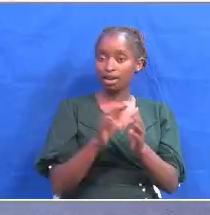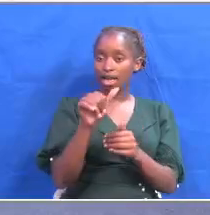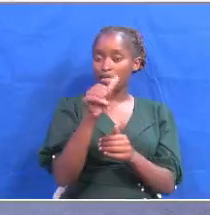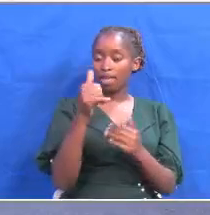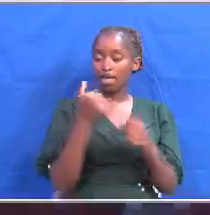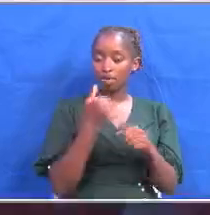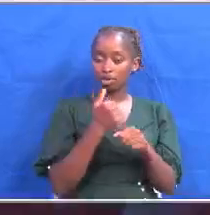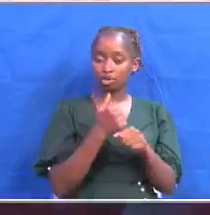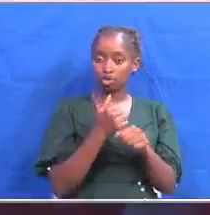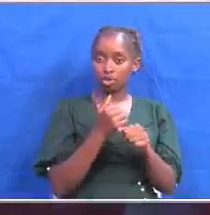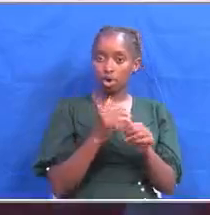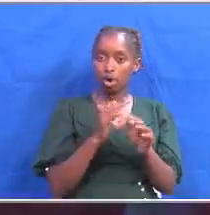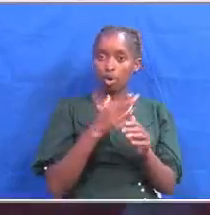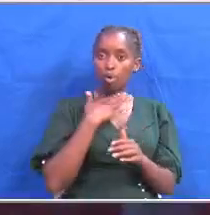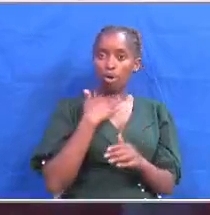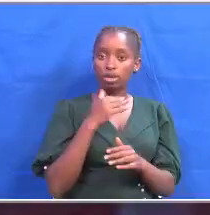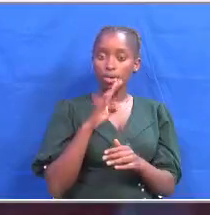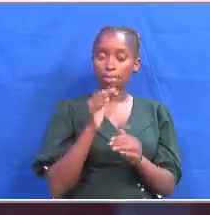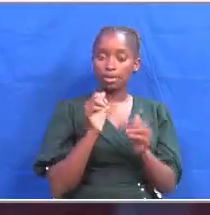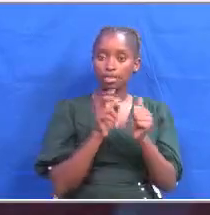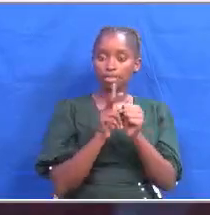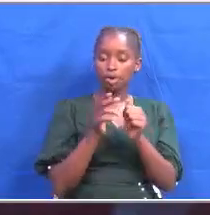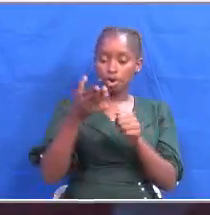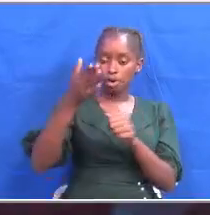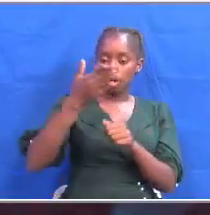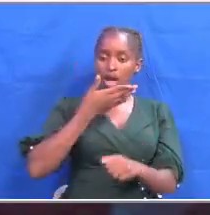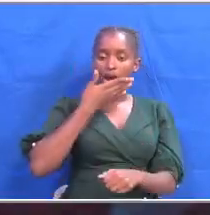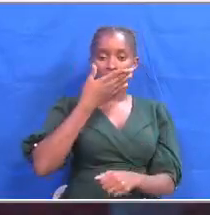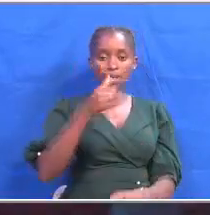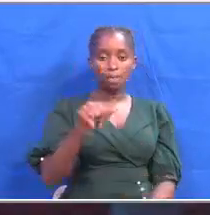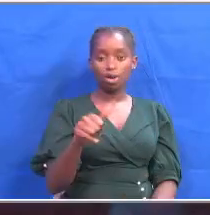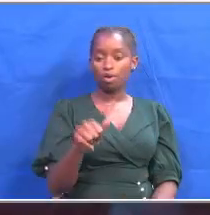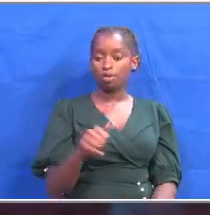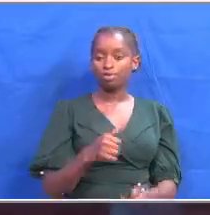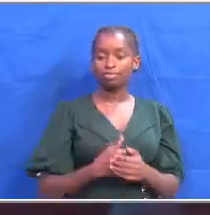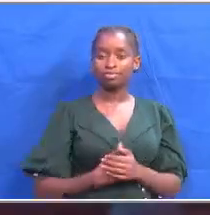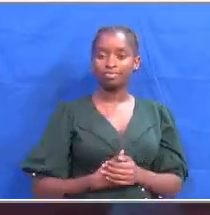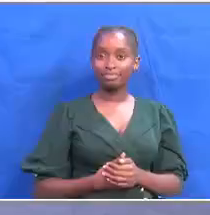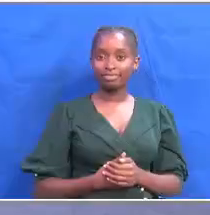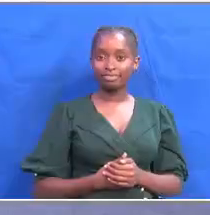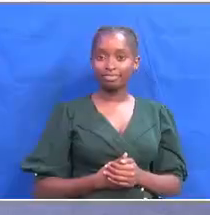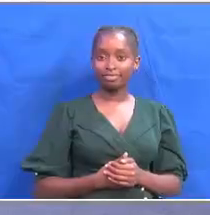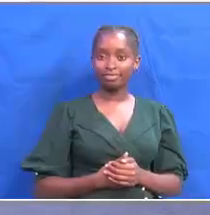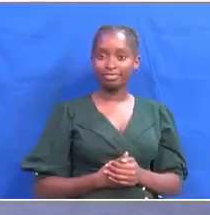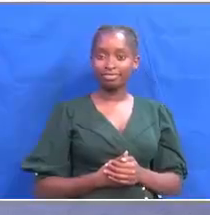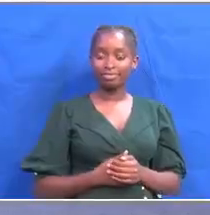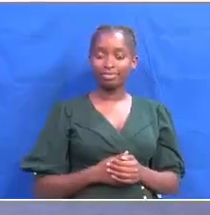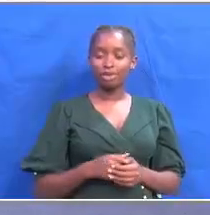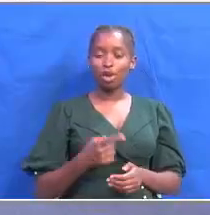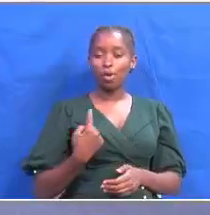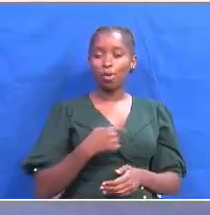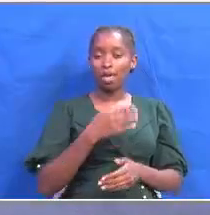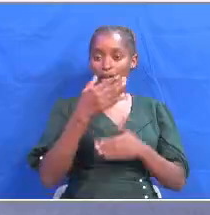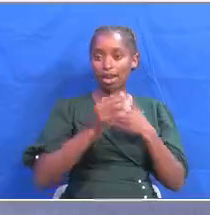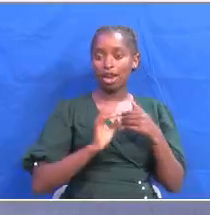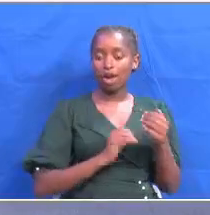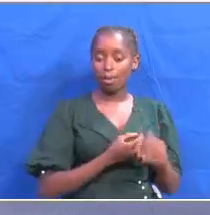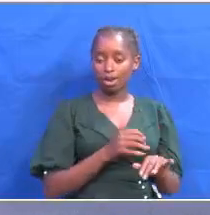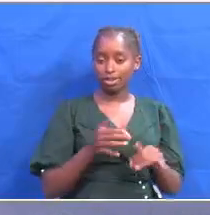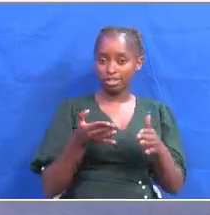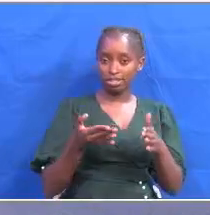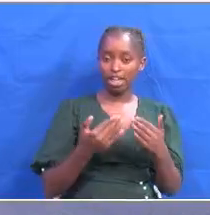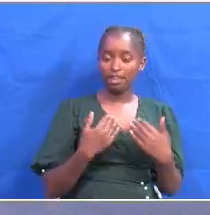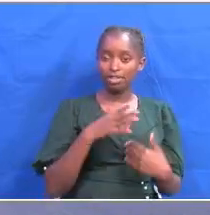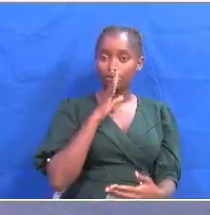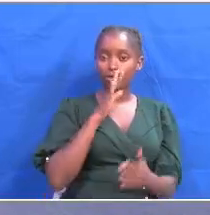deliberately, by December, God also answers. What a way to wind up the show tonight. I've been speaking to Ishmael Nyaribo,